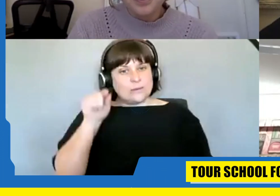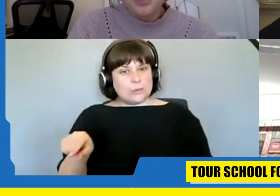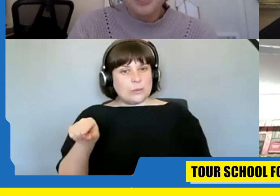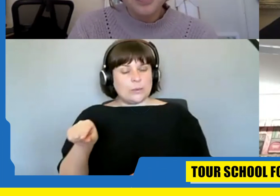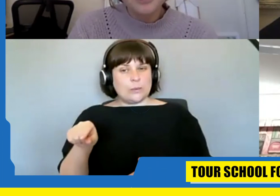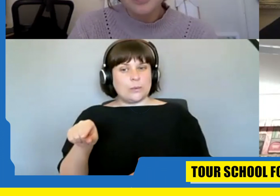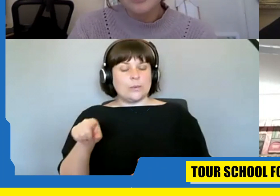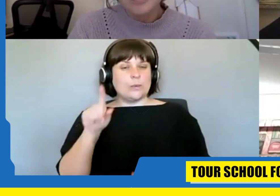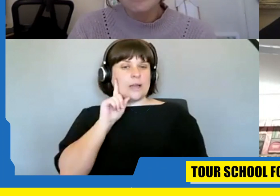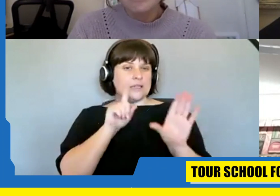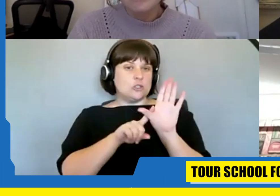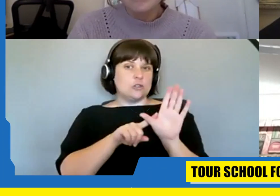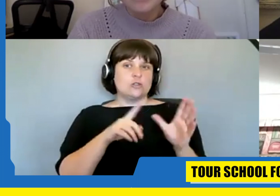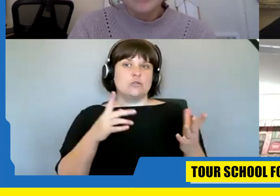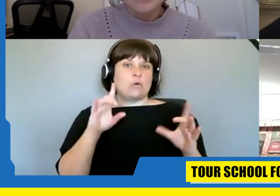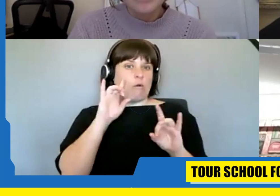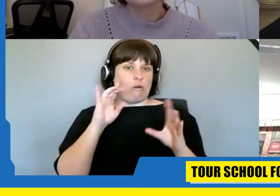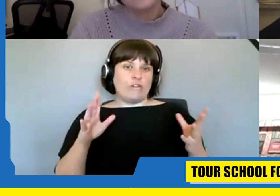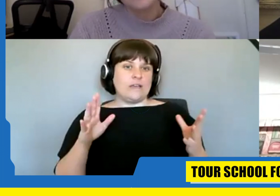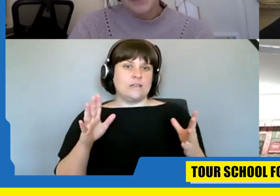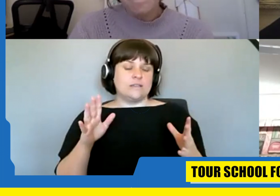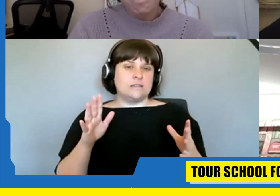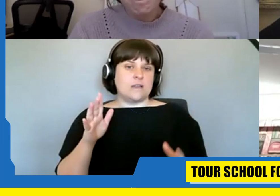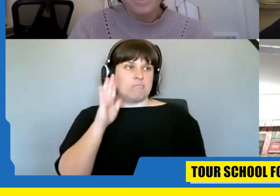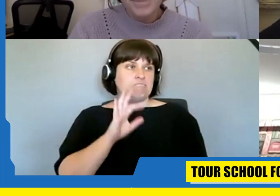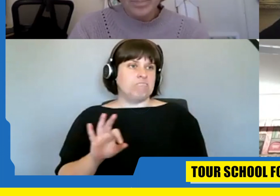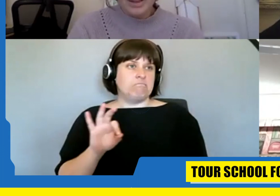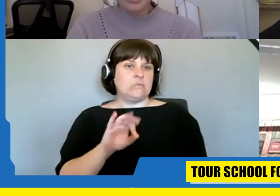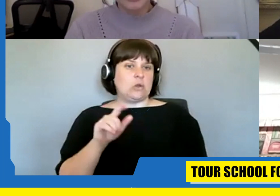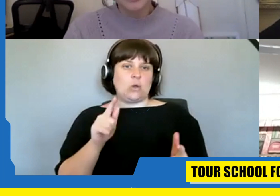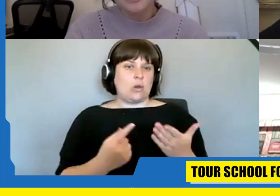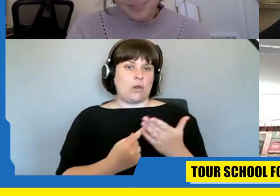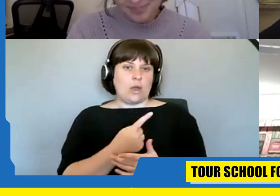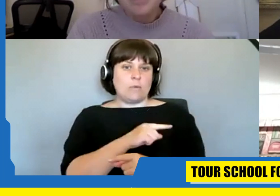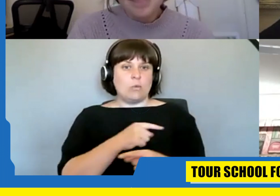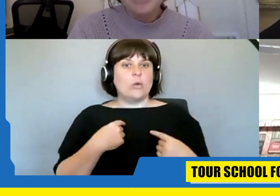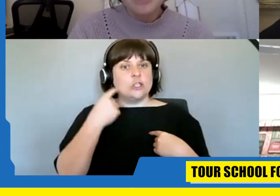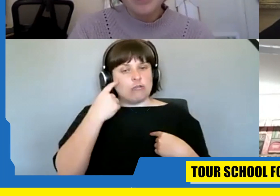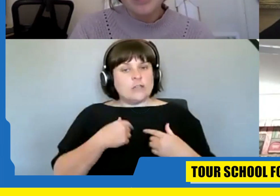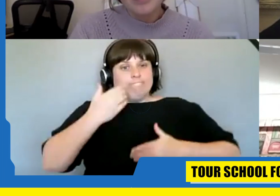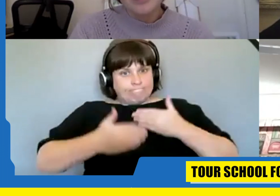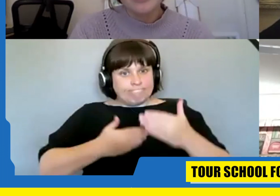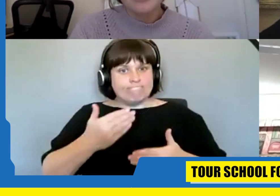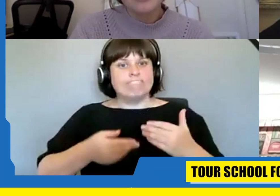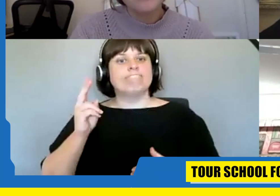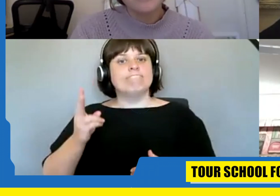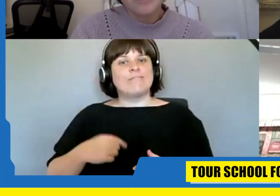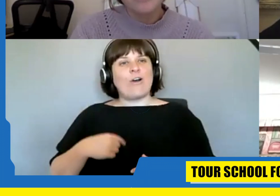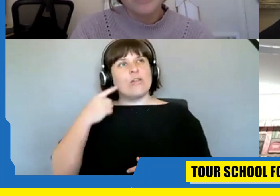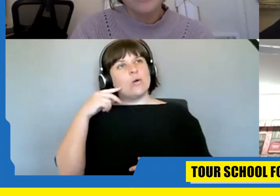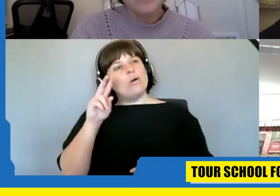Last year, obviously, nothing much happened, but we're trying to get back on track again. I found Lisa